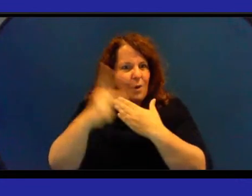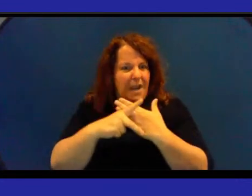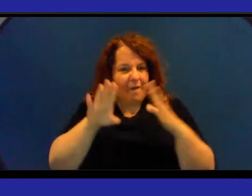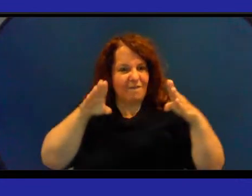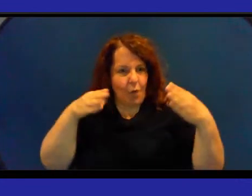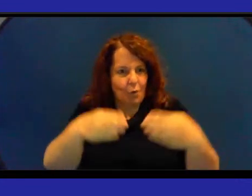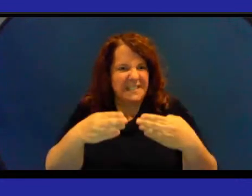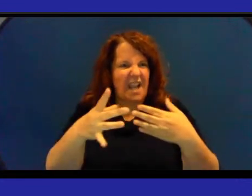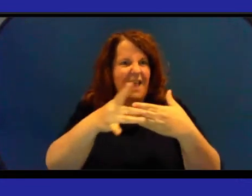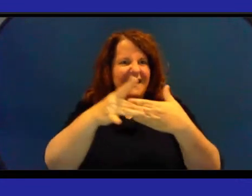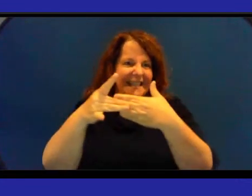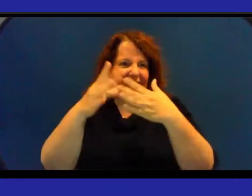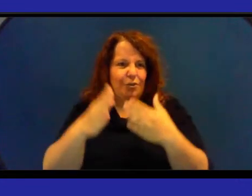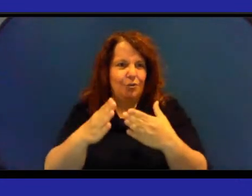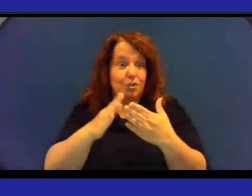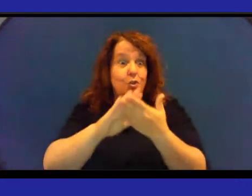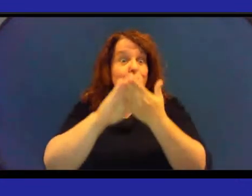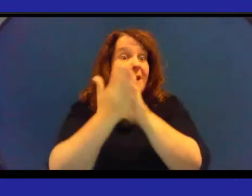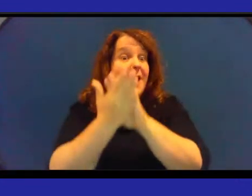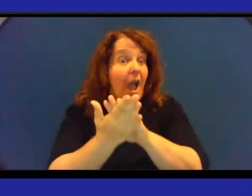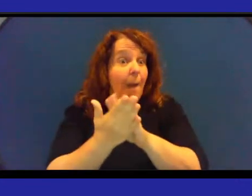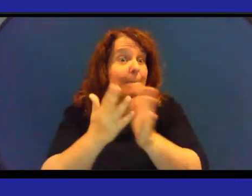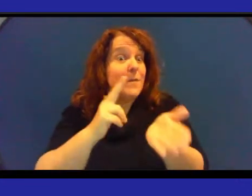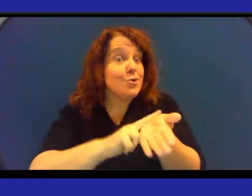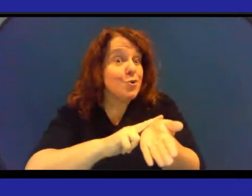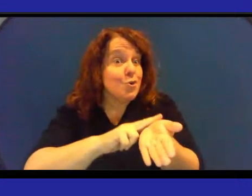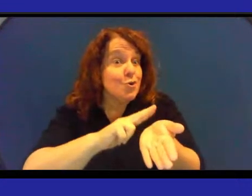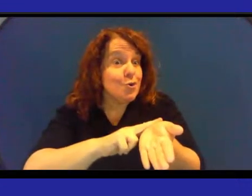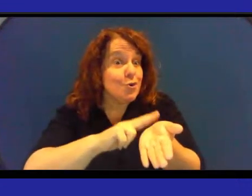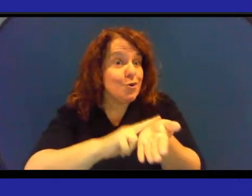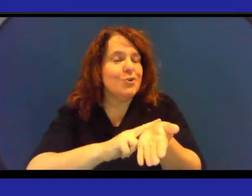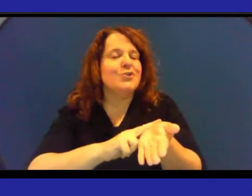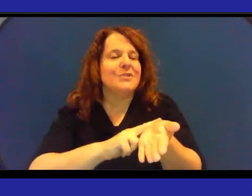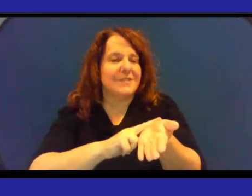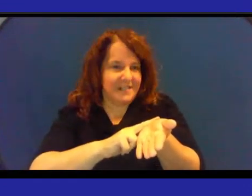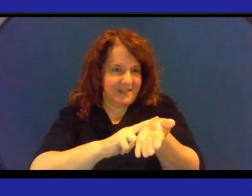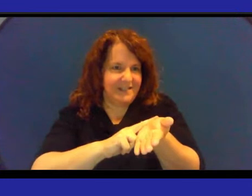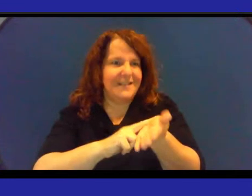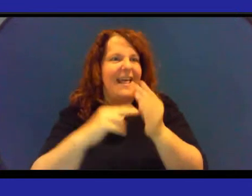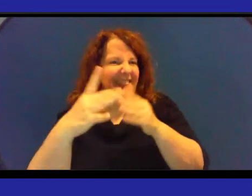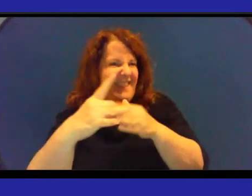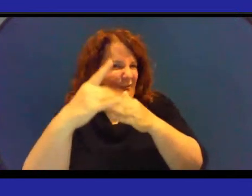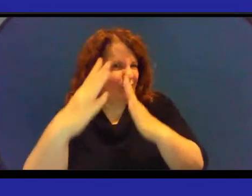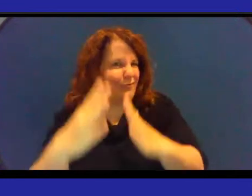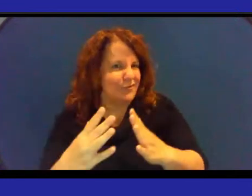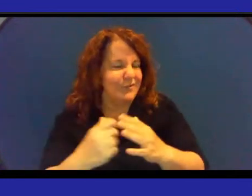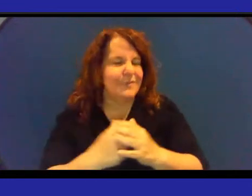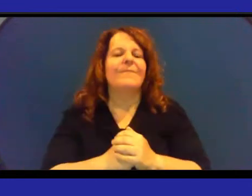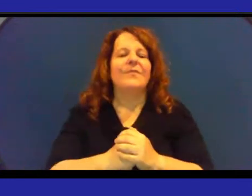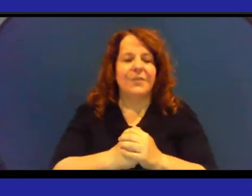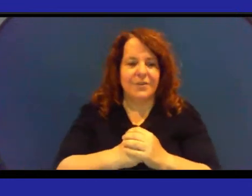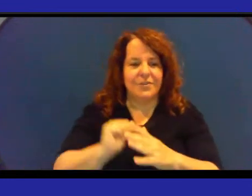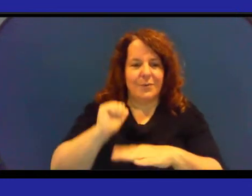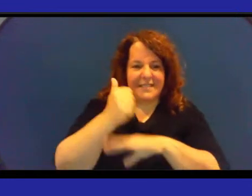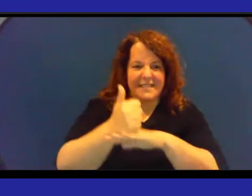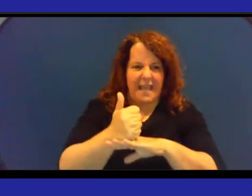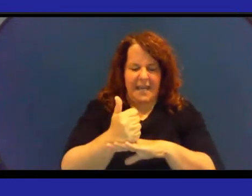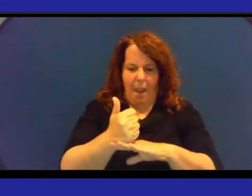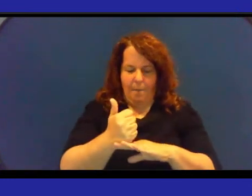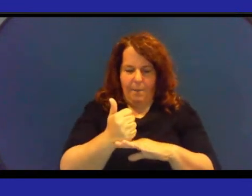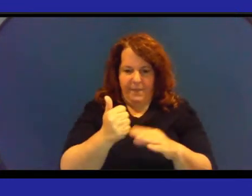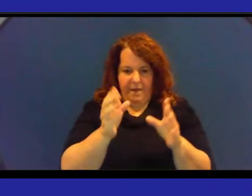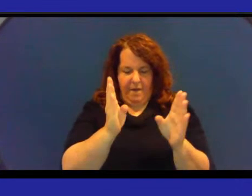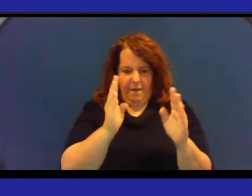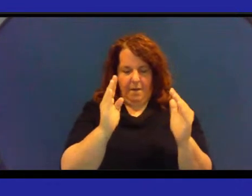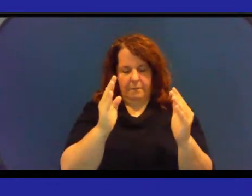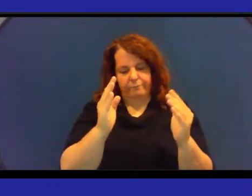leaders into developing nurses into future nursing leaders. So we're putting together the framework for that. We've